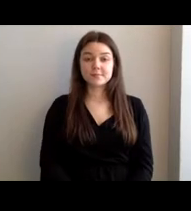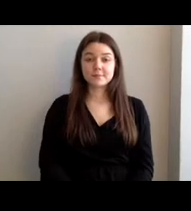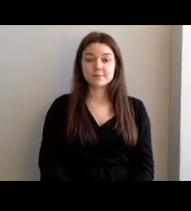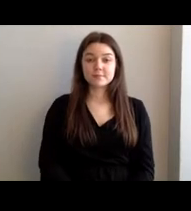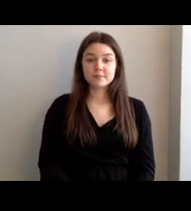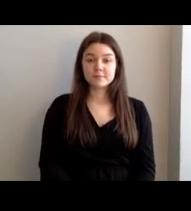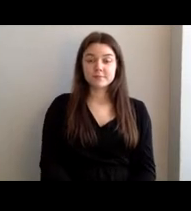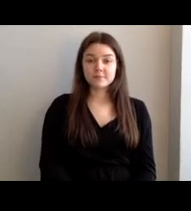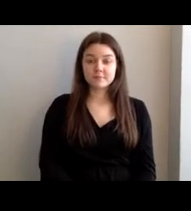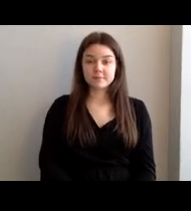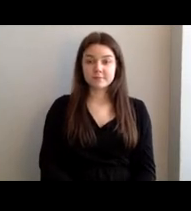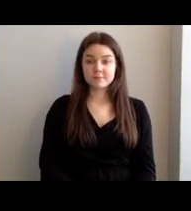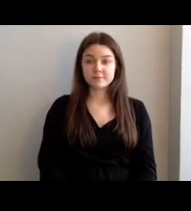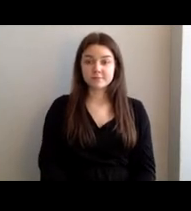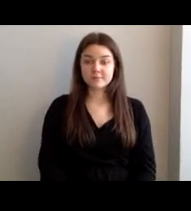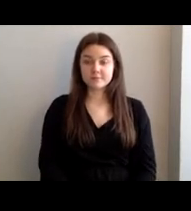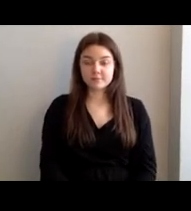And off it goes.